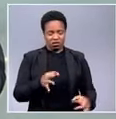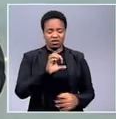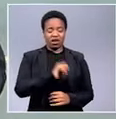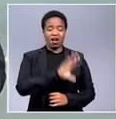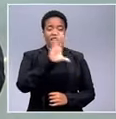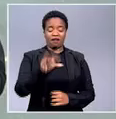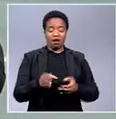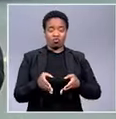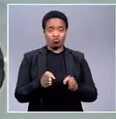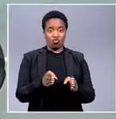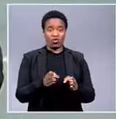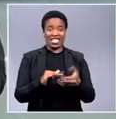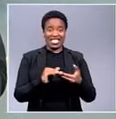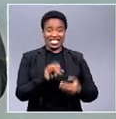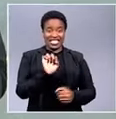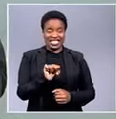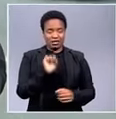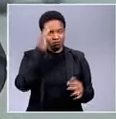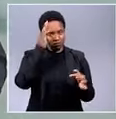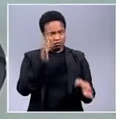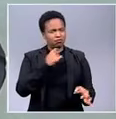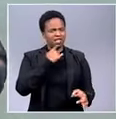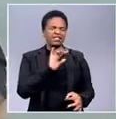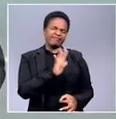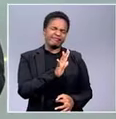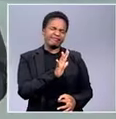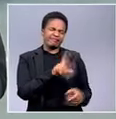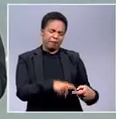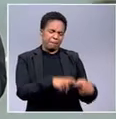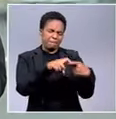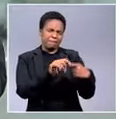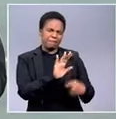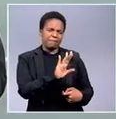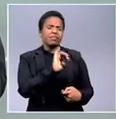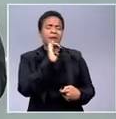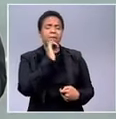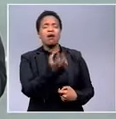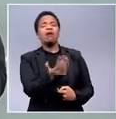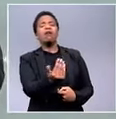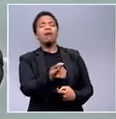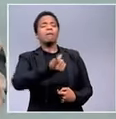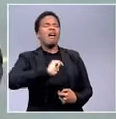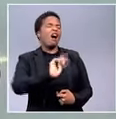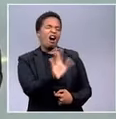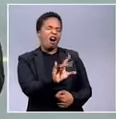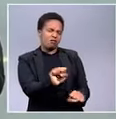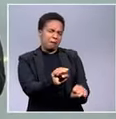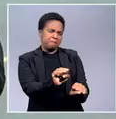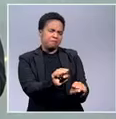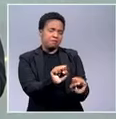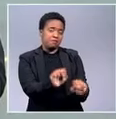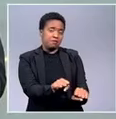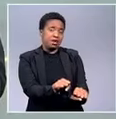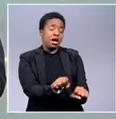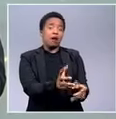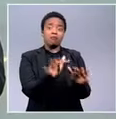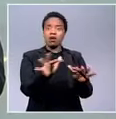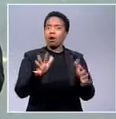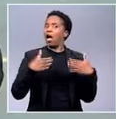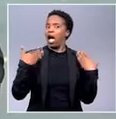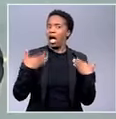National Road Agency, which has decided to halt the collection of historic debt. Of course, this has been warmly received by